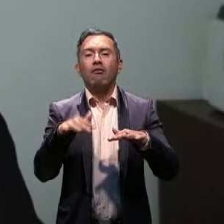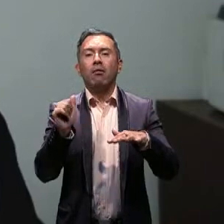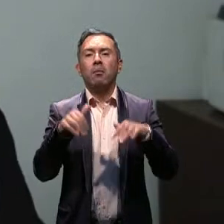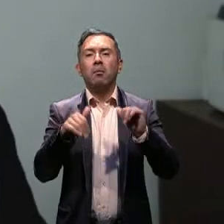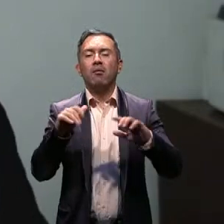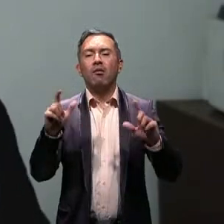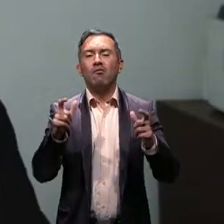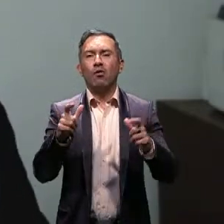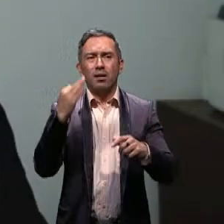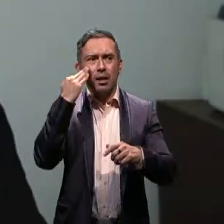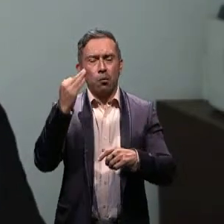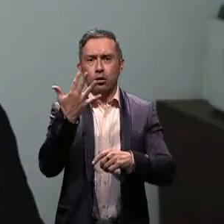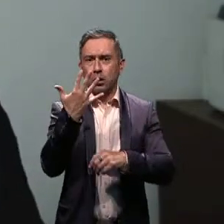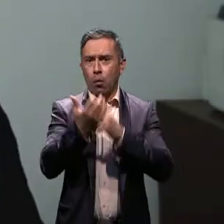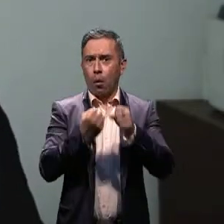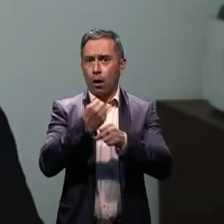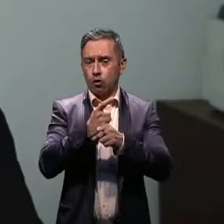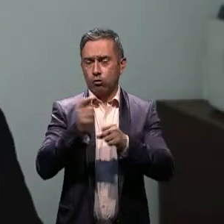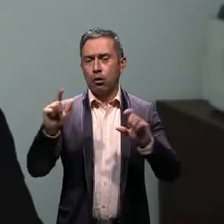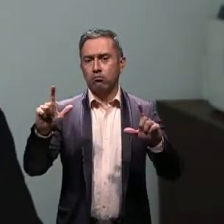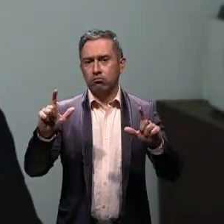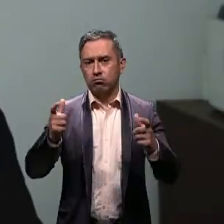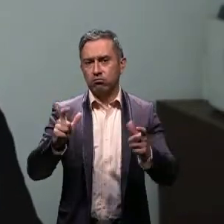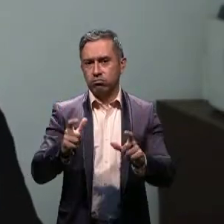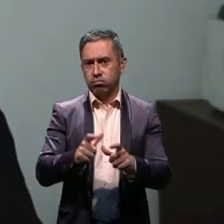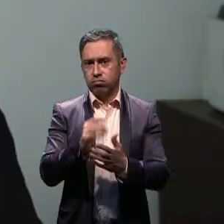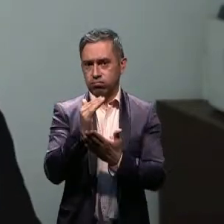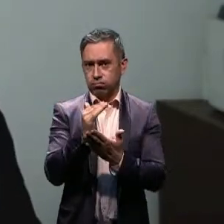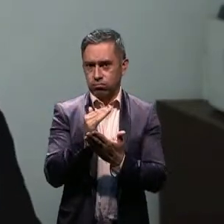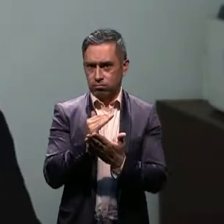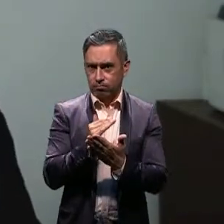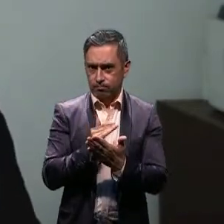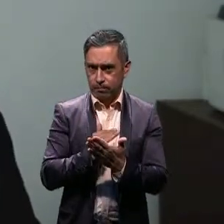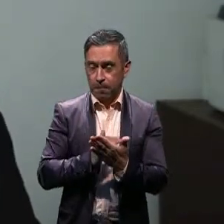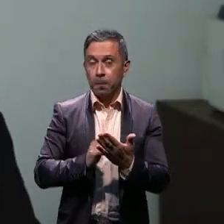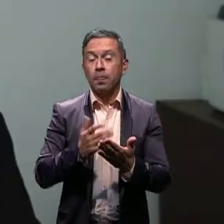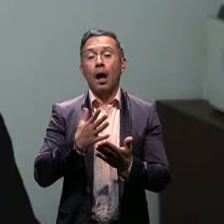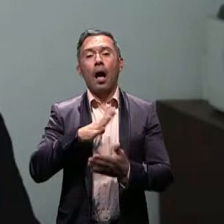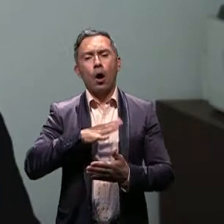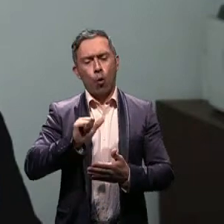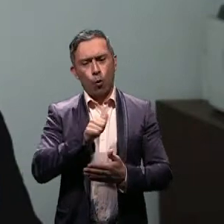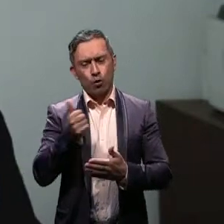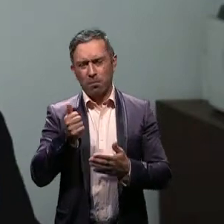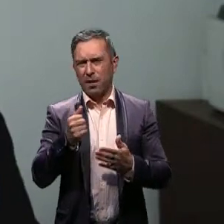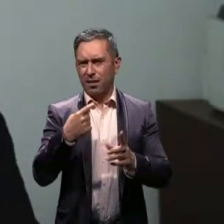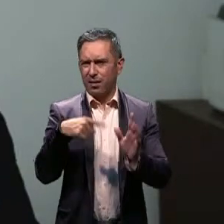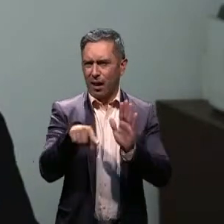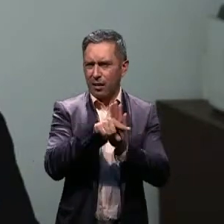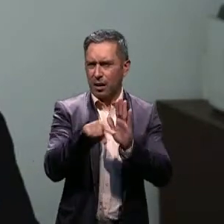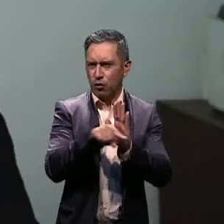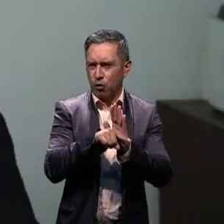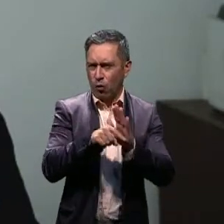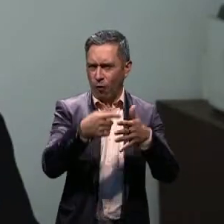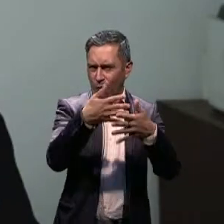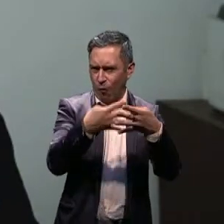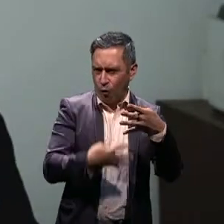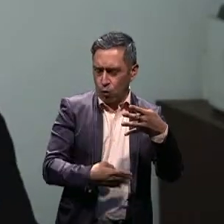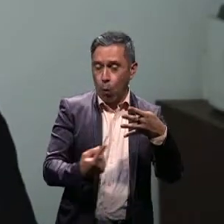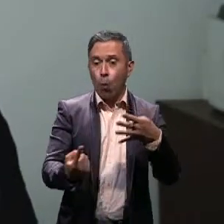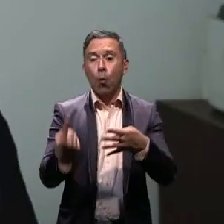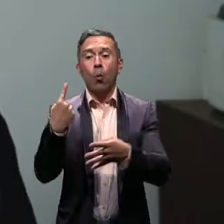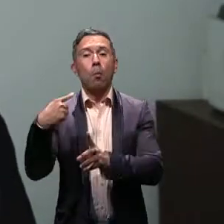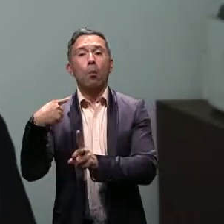very concerning decrease in the last 5 years. Something positive, nevertheless, in this overview,